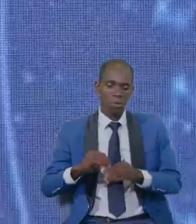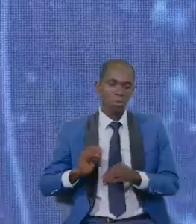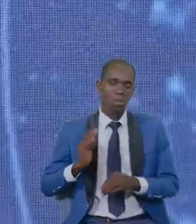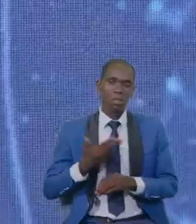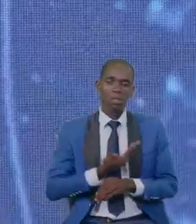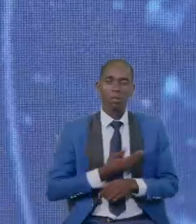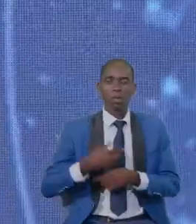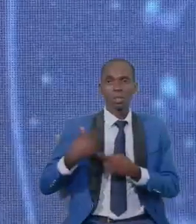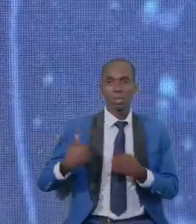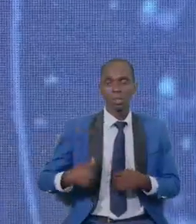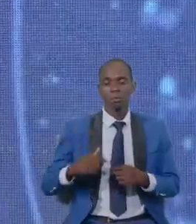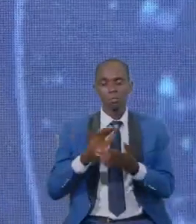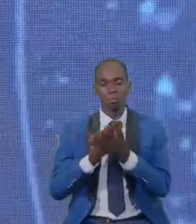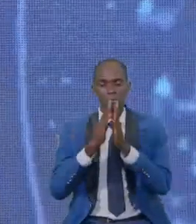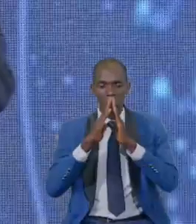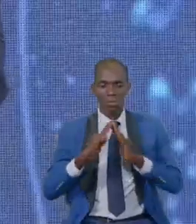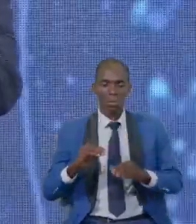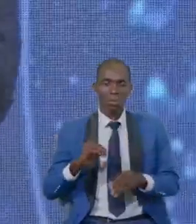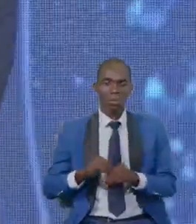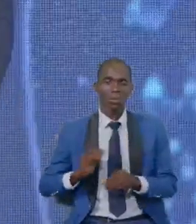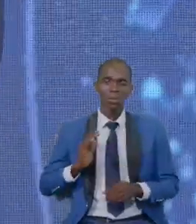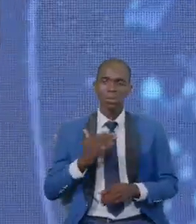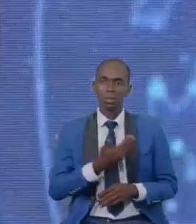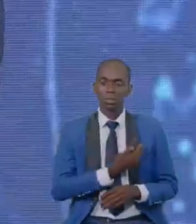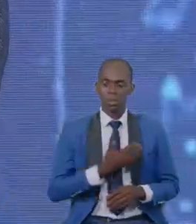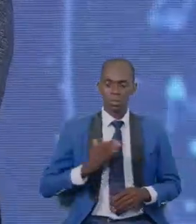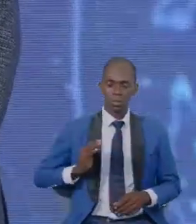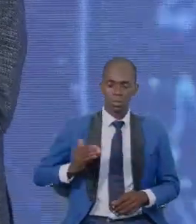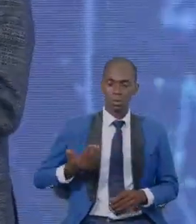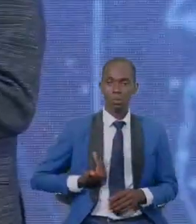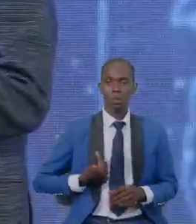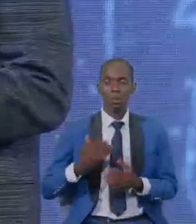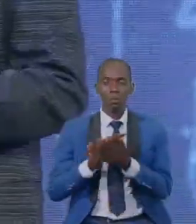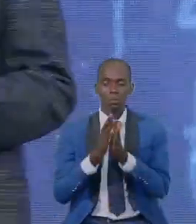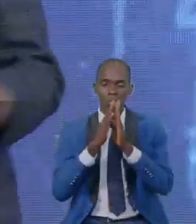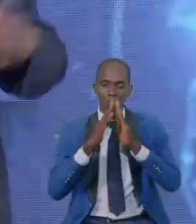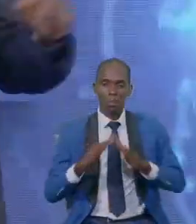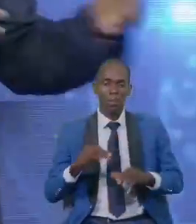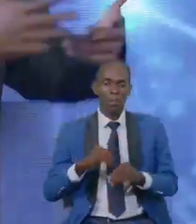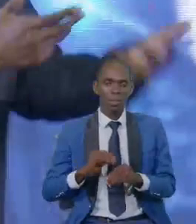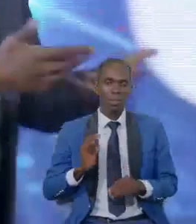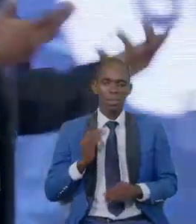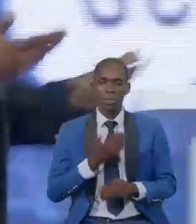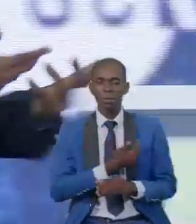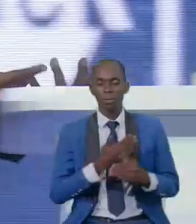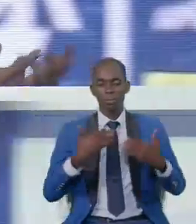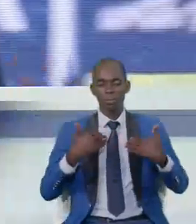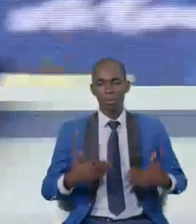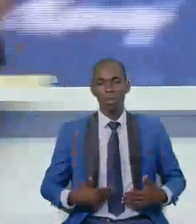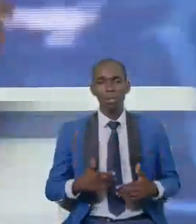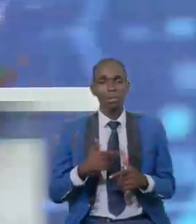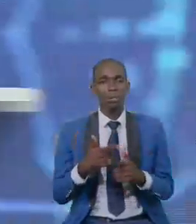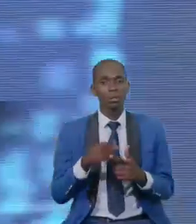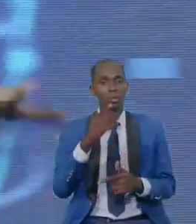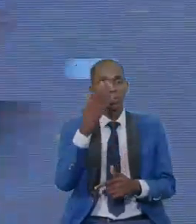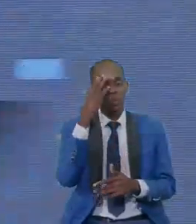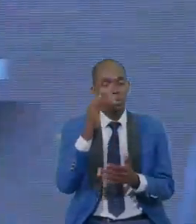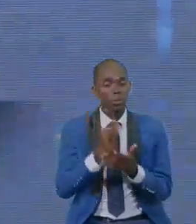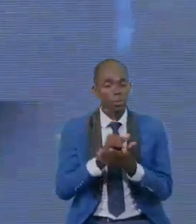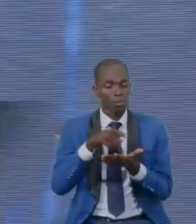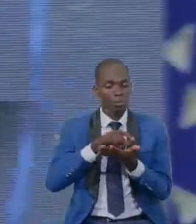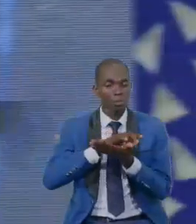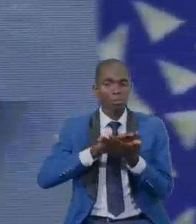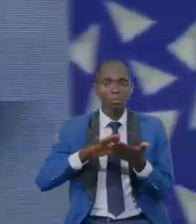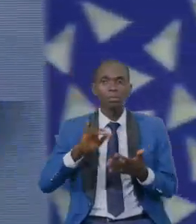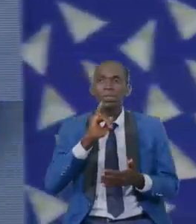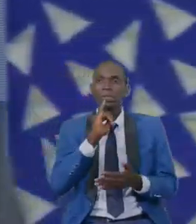Peace in our soul. Peace in our body. And then you know that purity is of